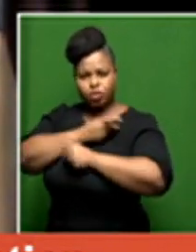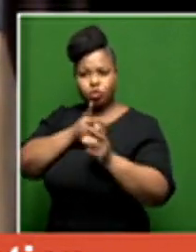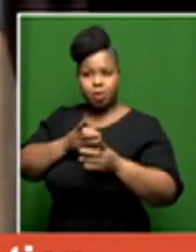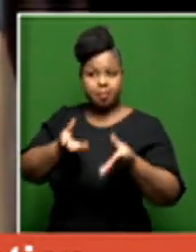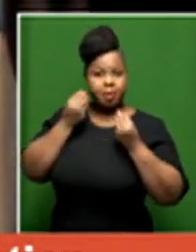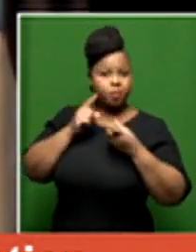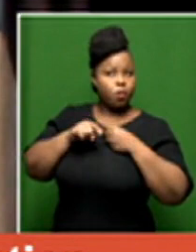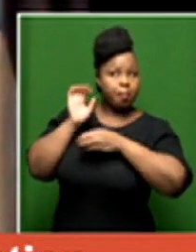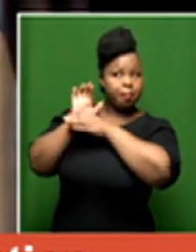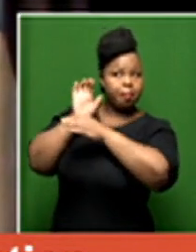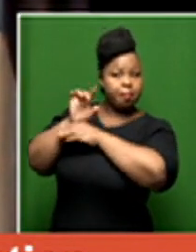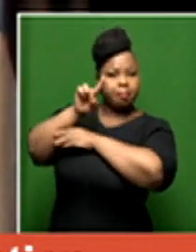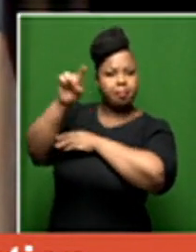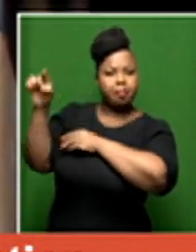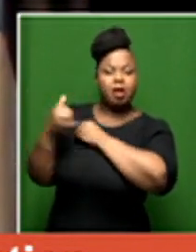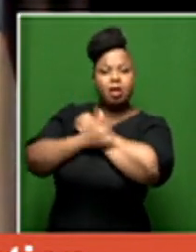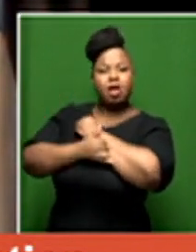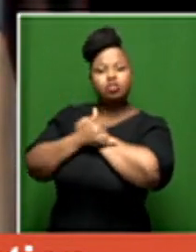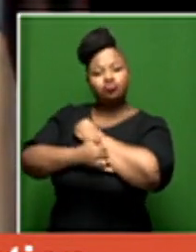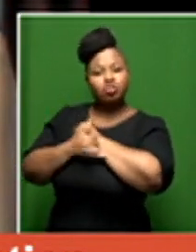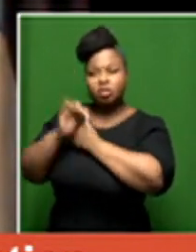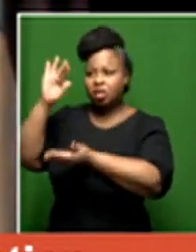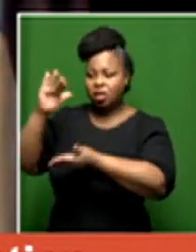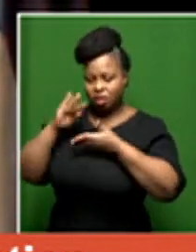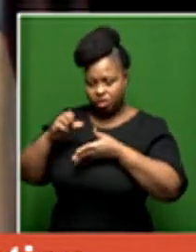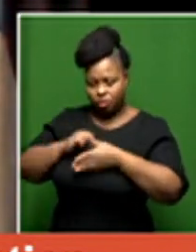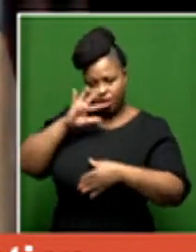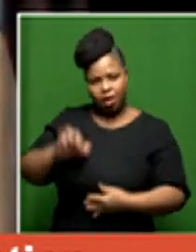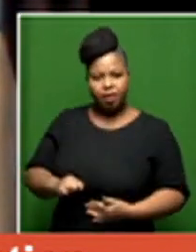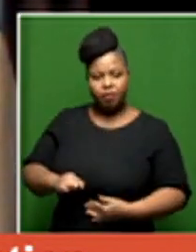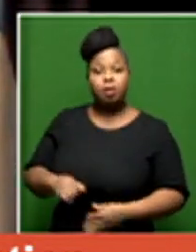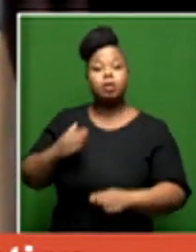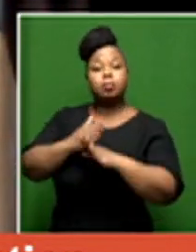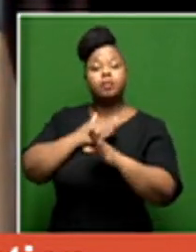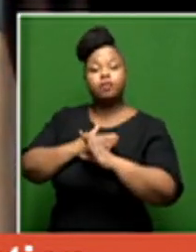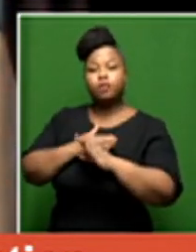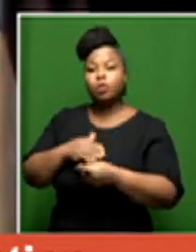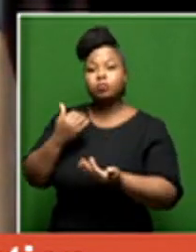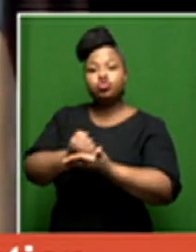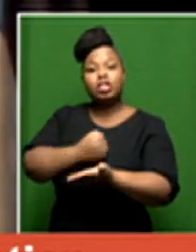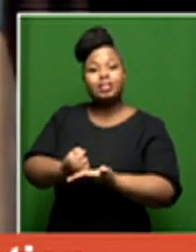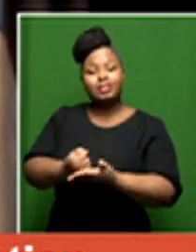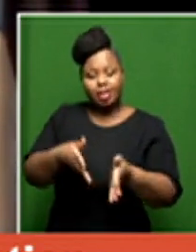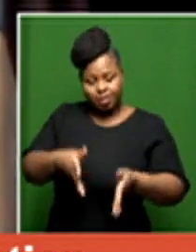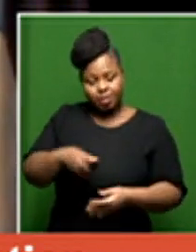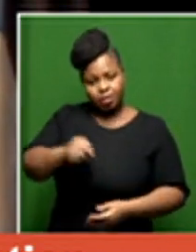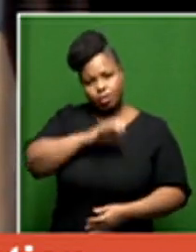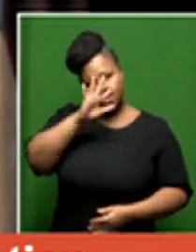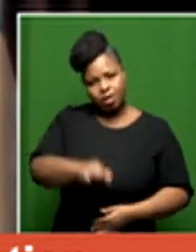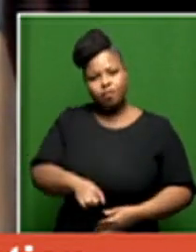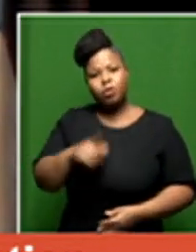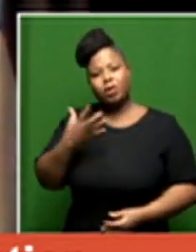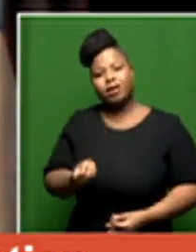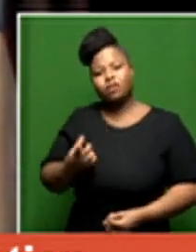get our vaccines from outside the country. Before the vaccines can be registered in the country, we've